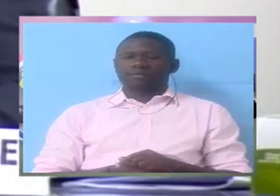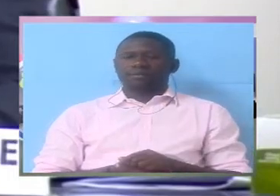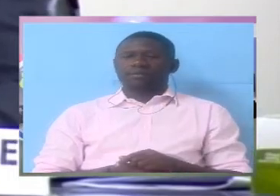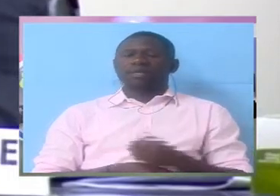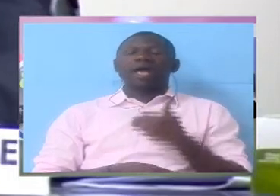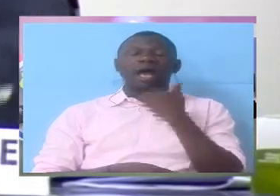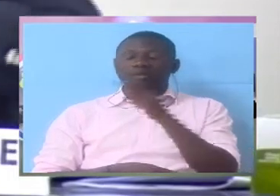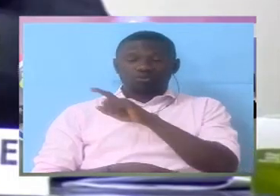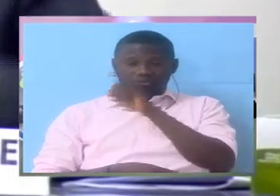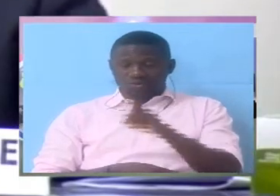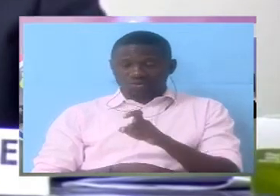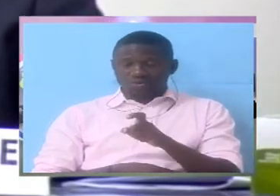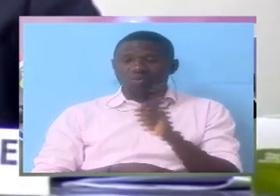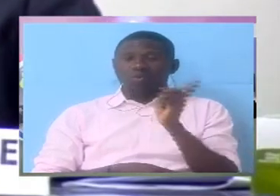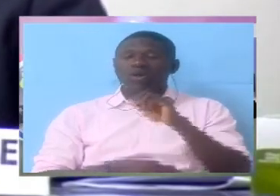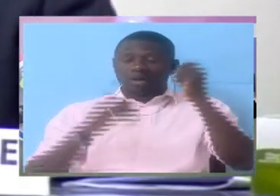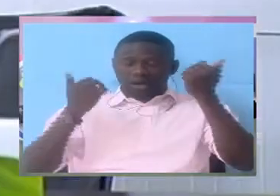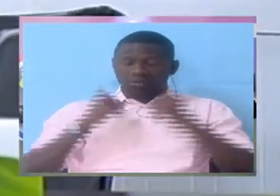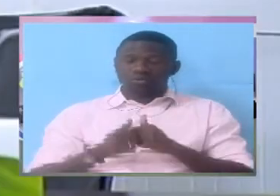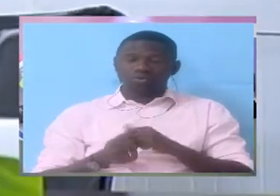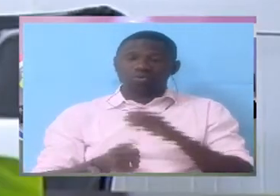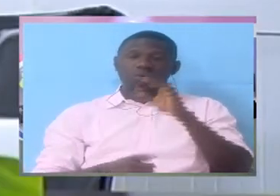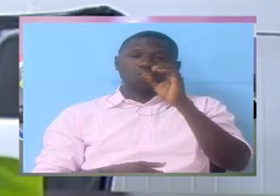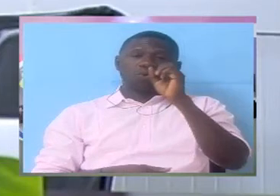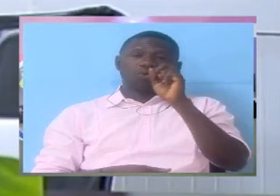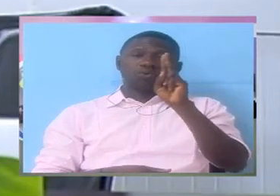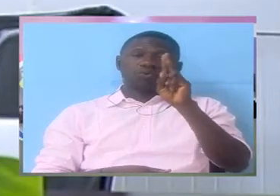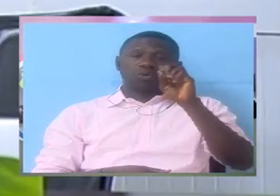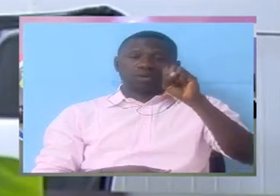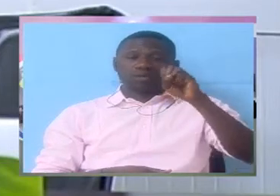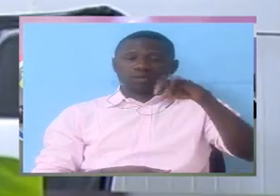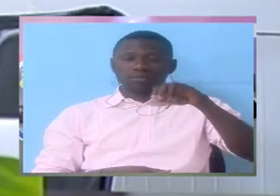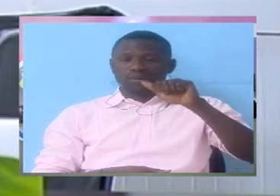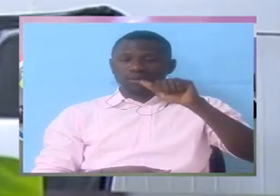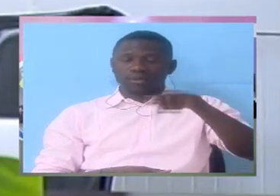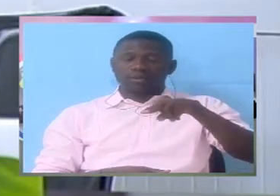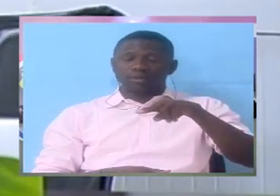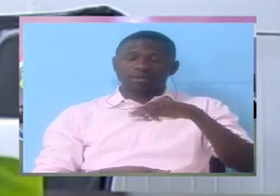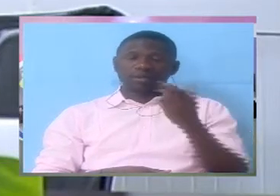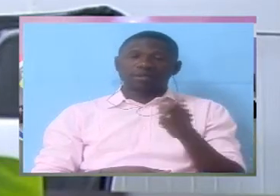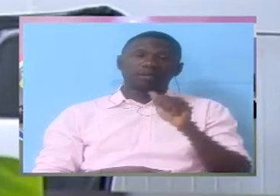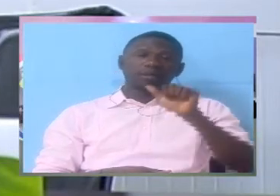Munekata Usman Liberia aning Alpha Jalo la police station oroje.